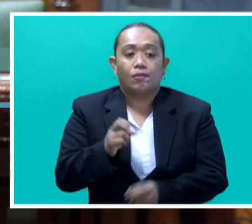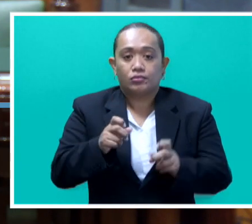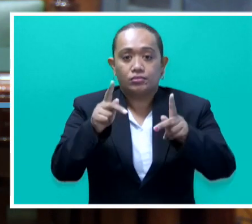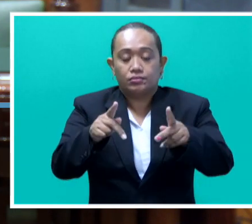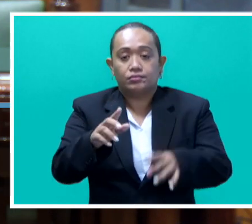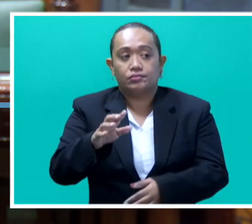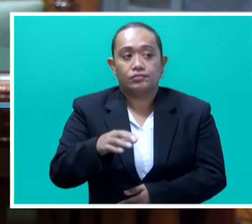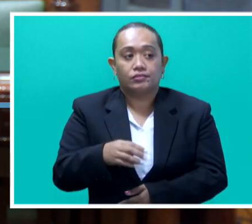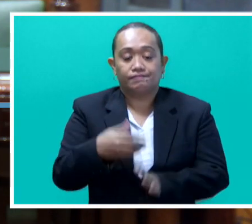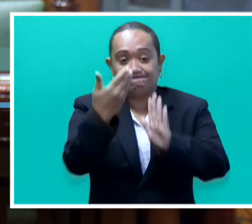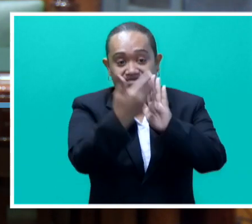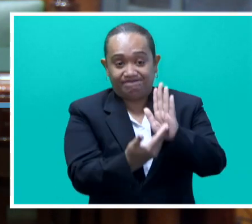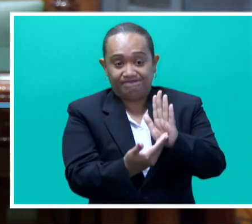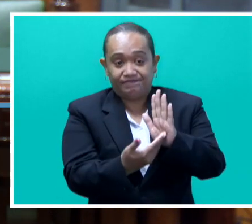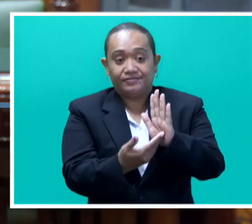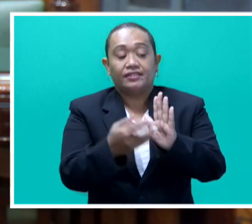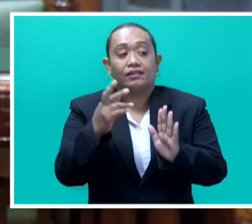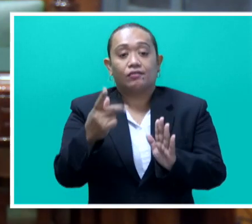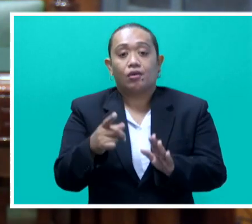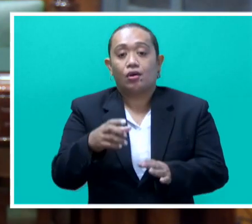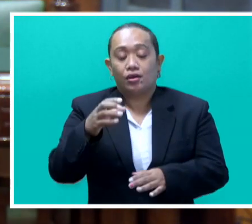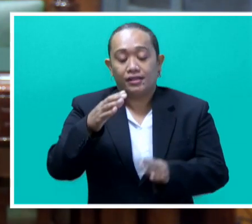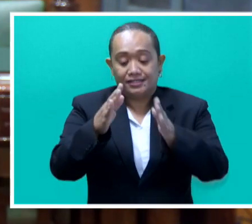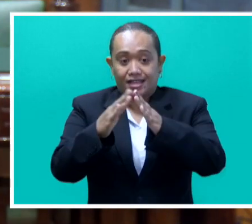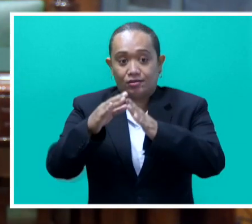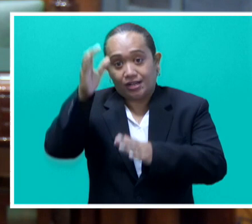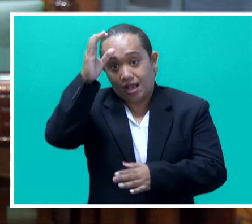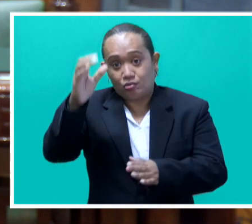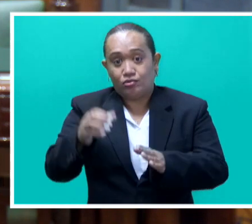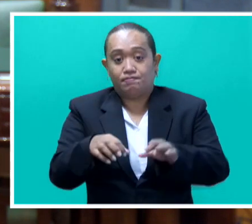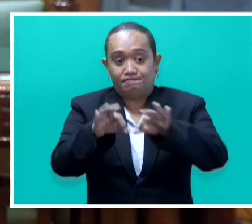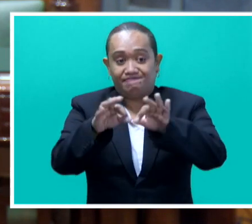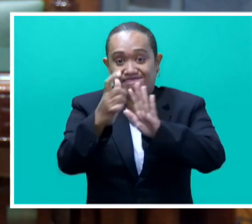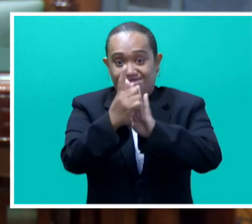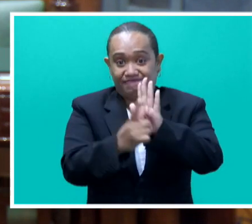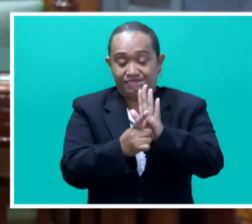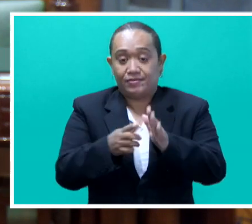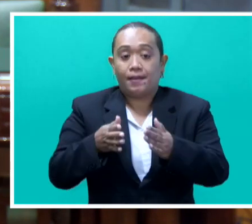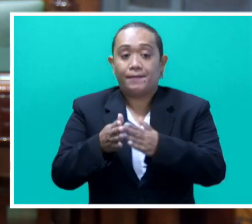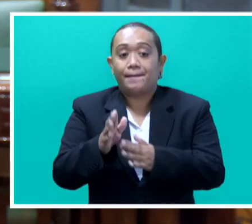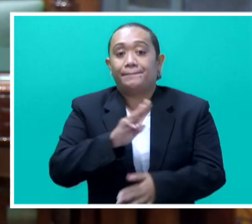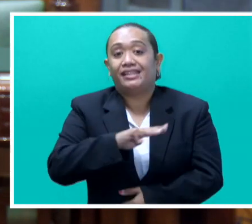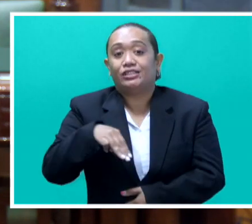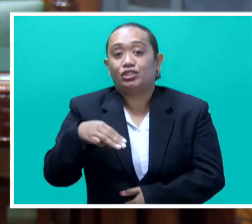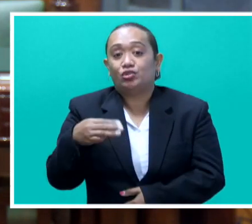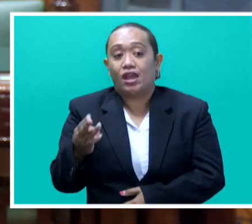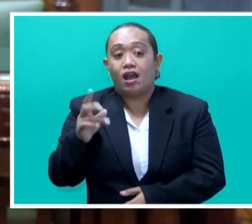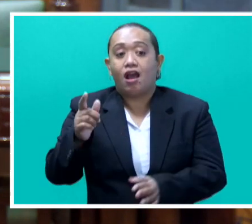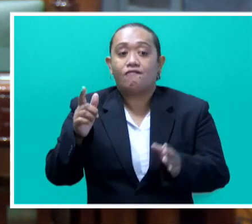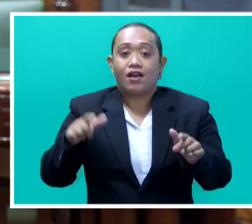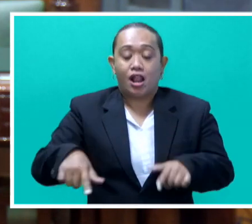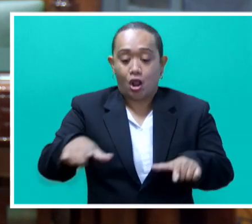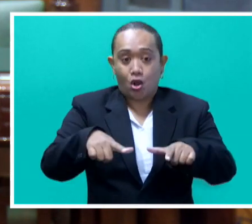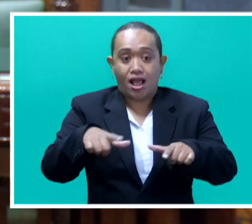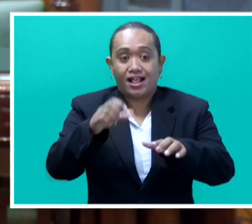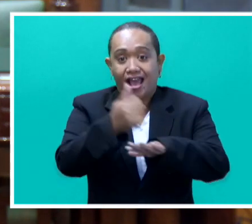and country planning laws by the Ministry of Local Government. Mr. Speaker, sir, town planning creates places where